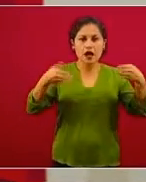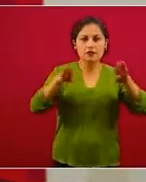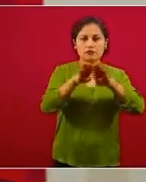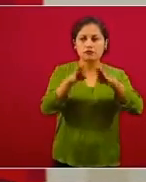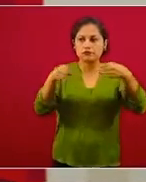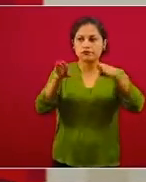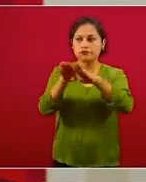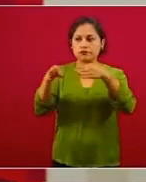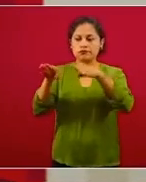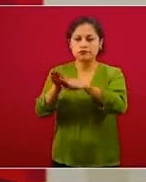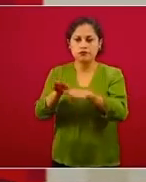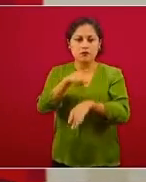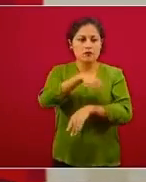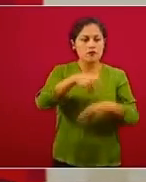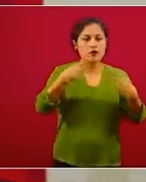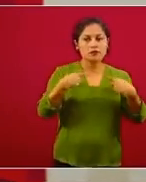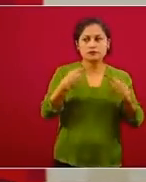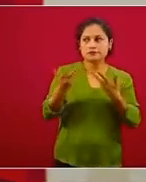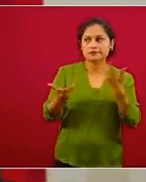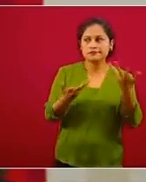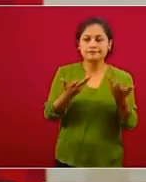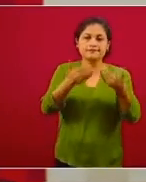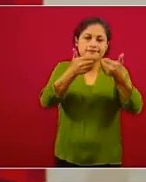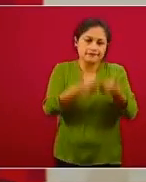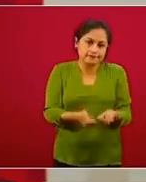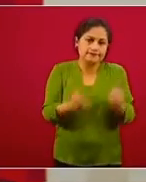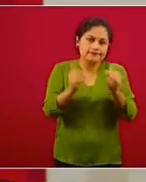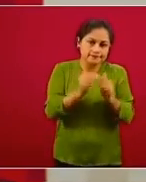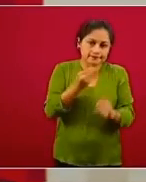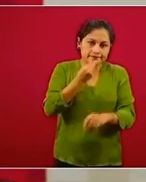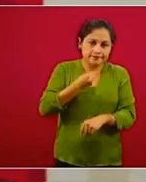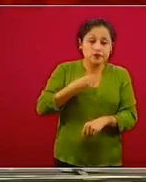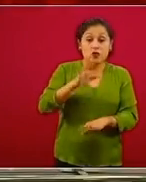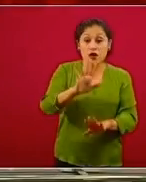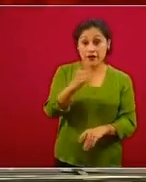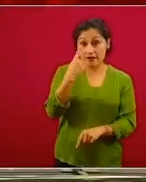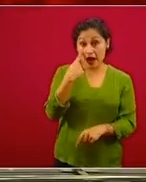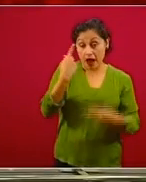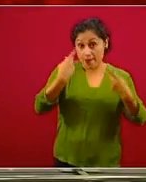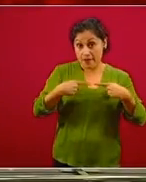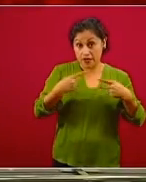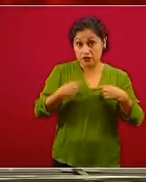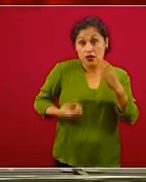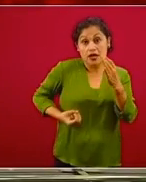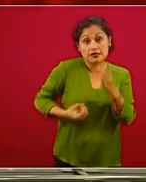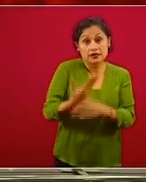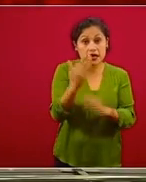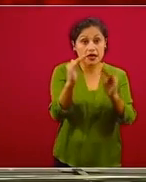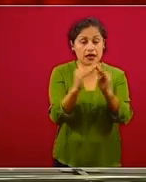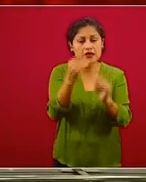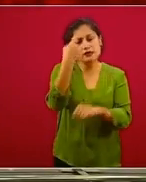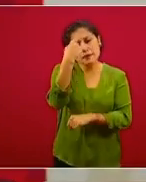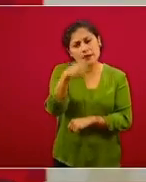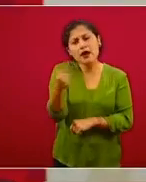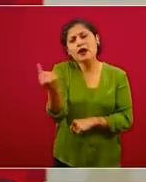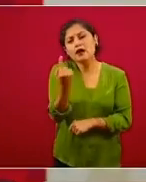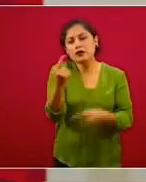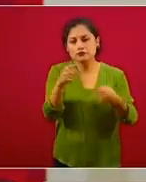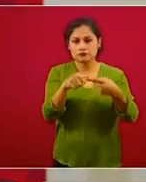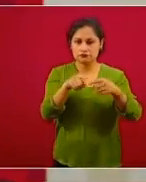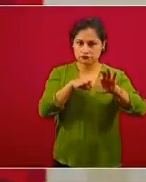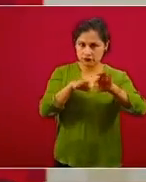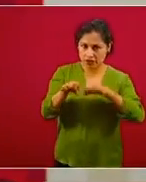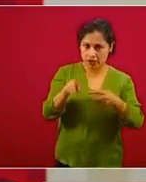people go out from their house, that leave their house. There are many, but there are three main ones: work, school, or